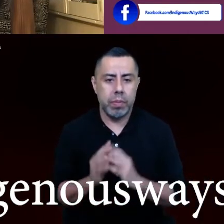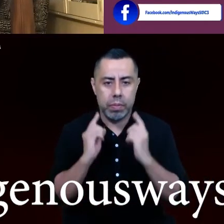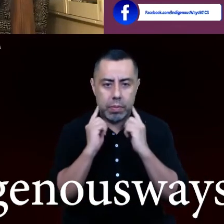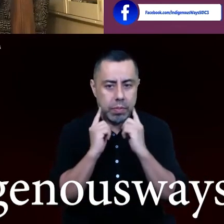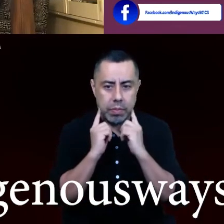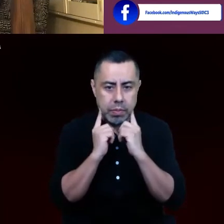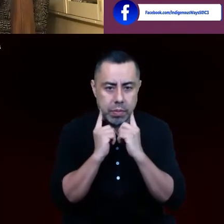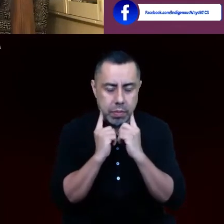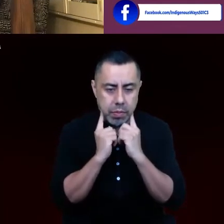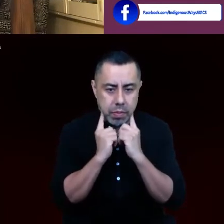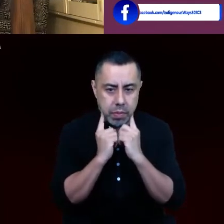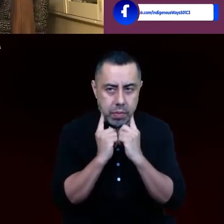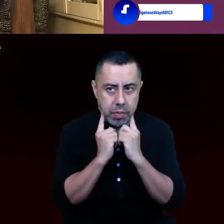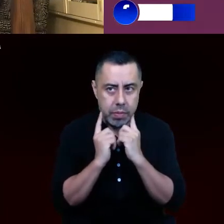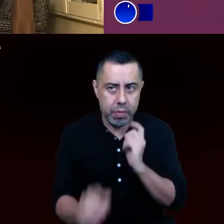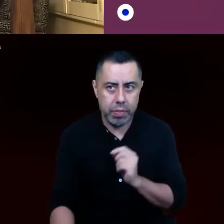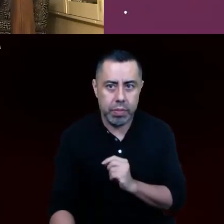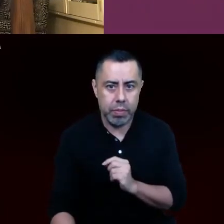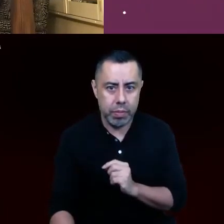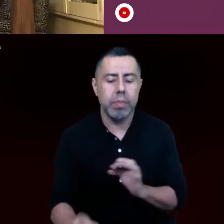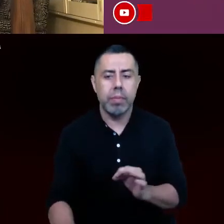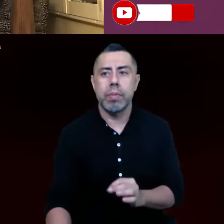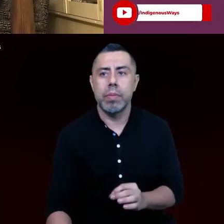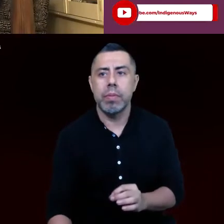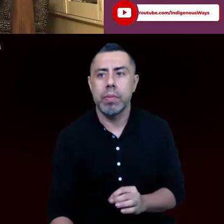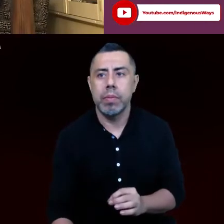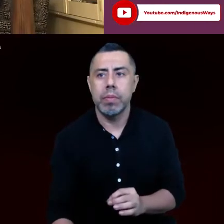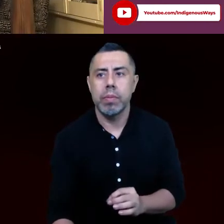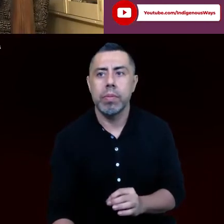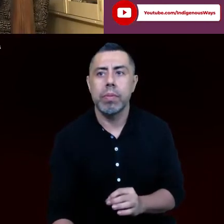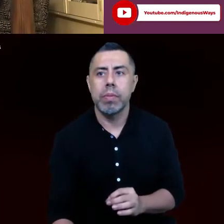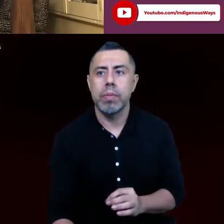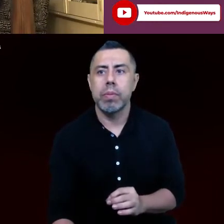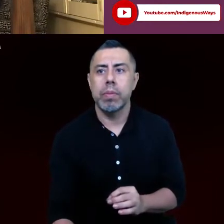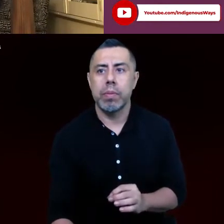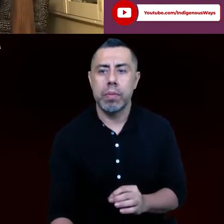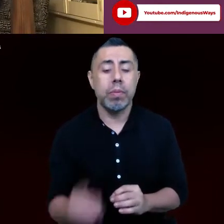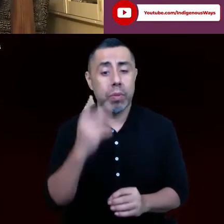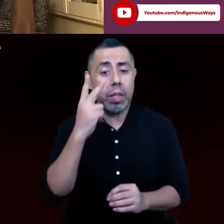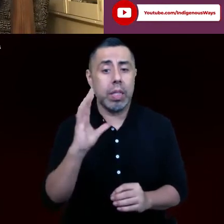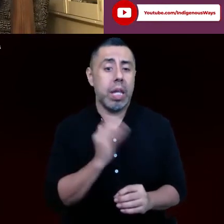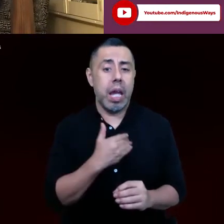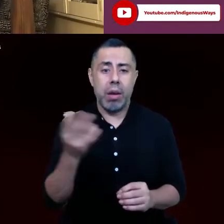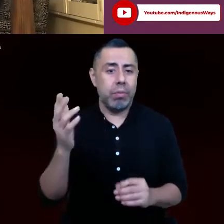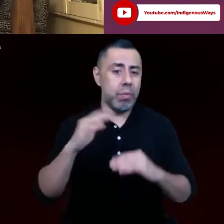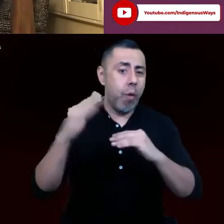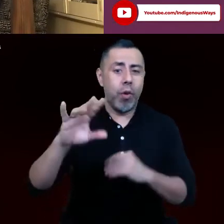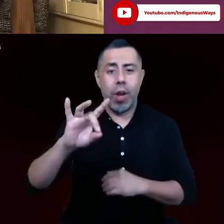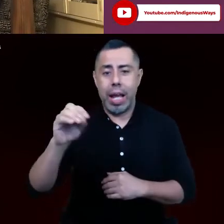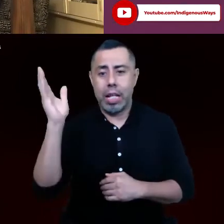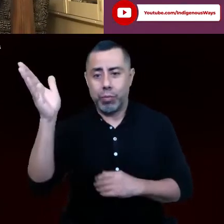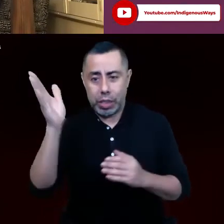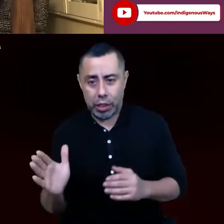and our concert series, our presenters. And you'll also find a video library with over 80 presenters we've hosted through